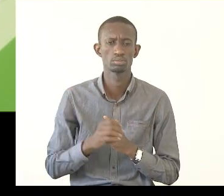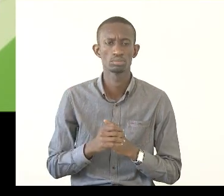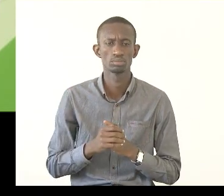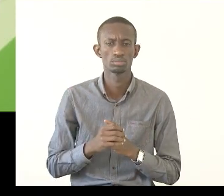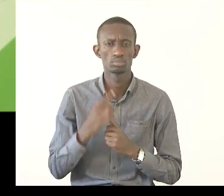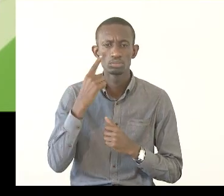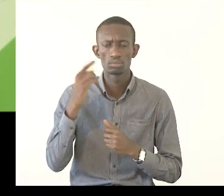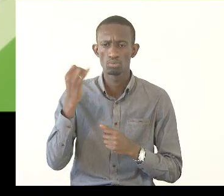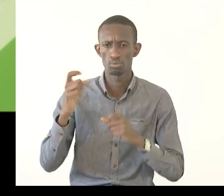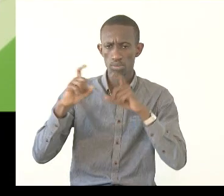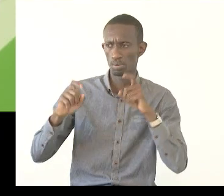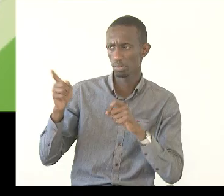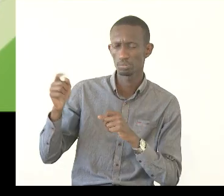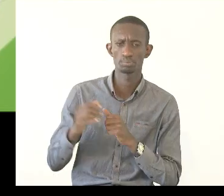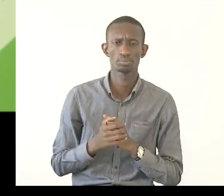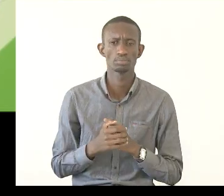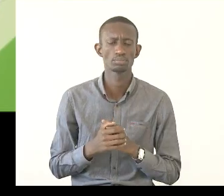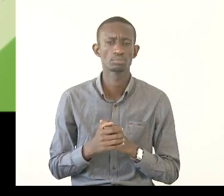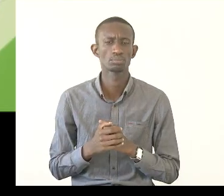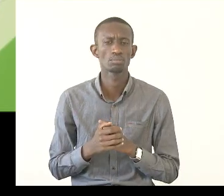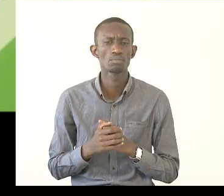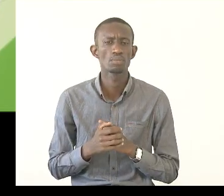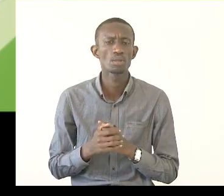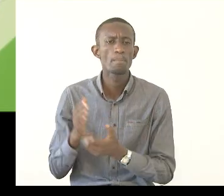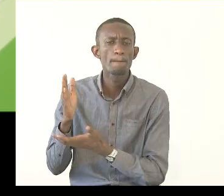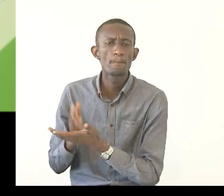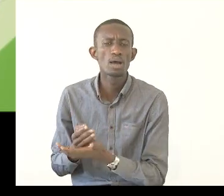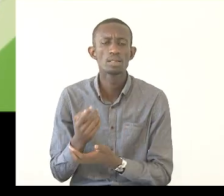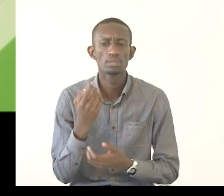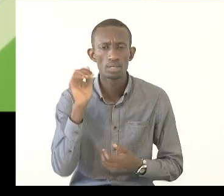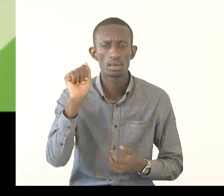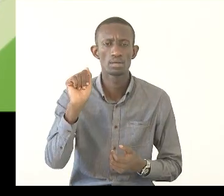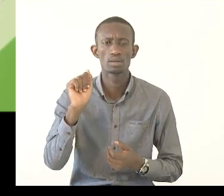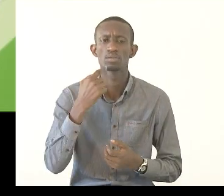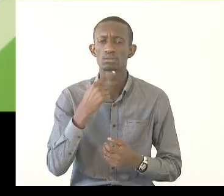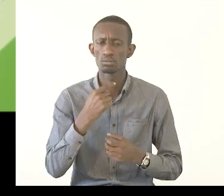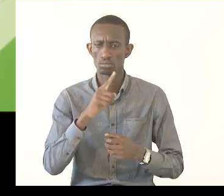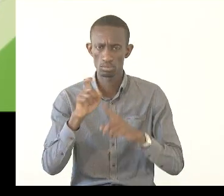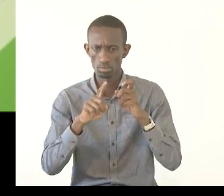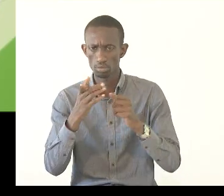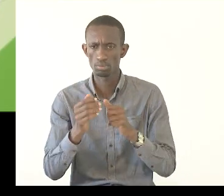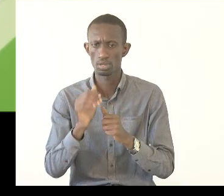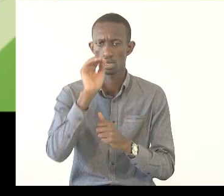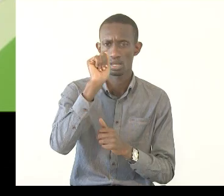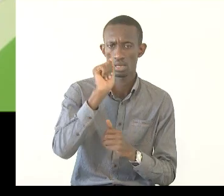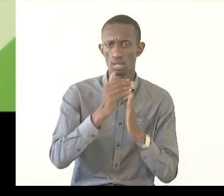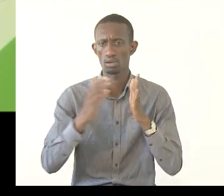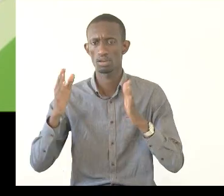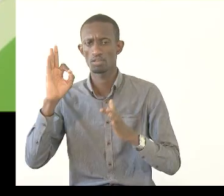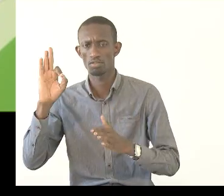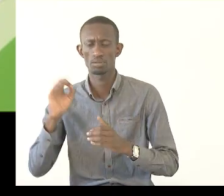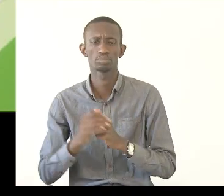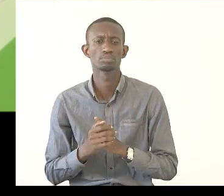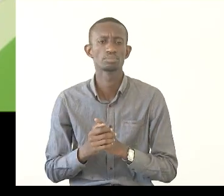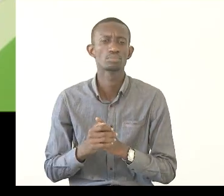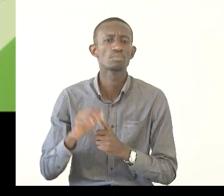name substances A to F. And then B, Roman 1, the reactions to